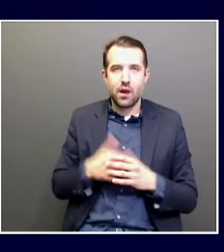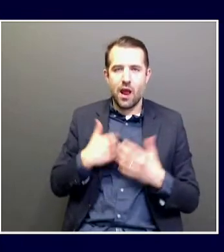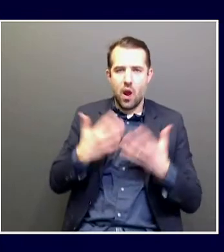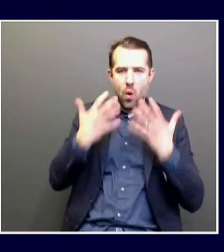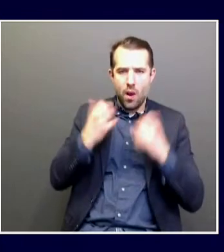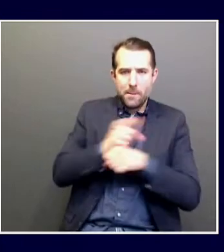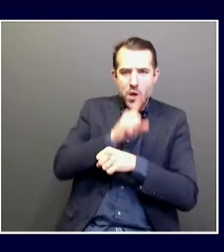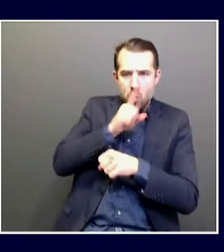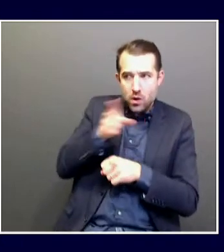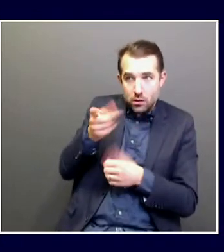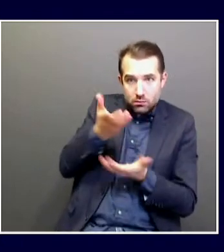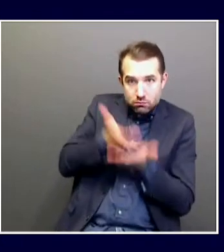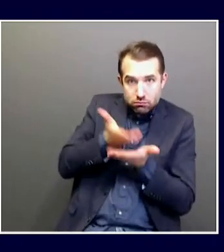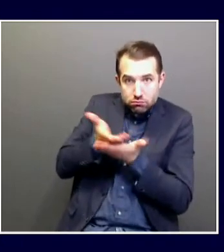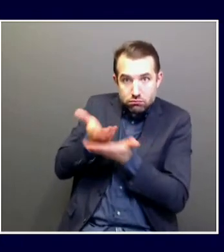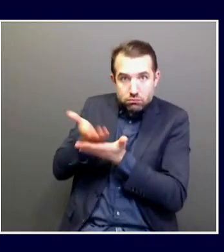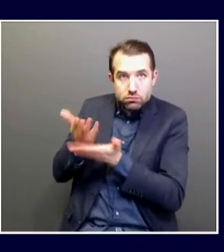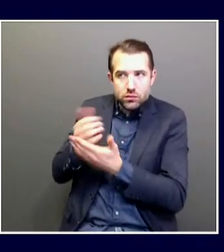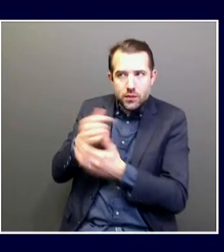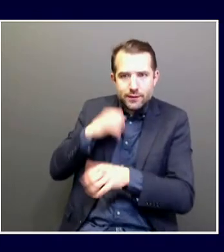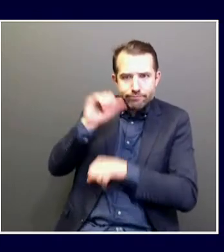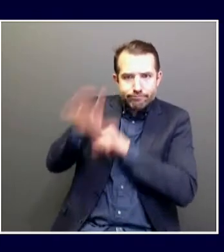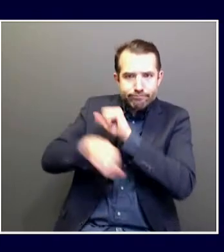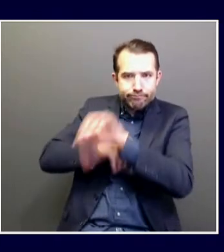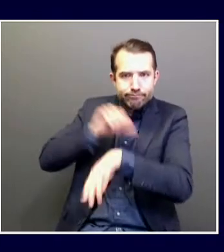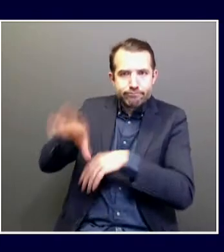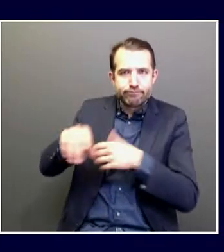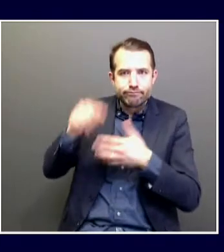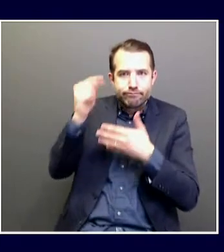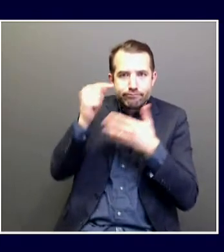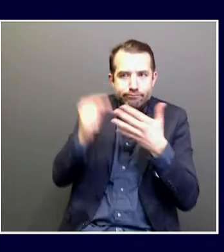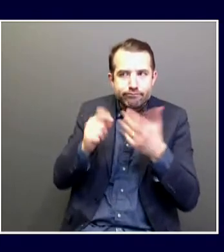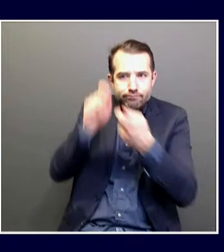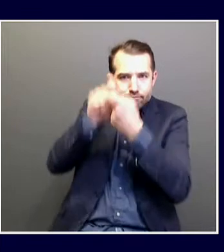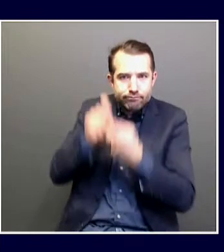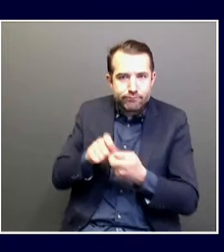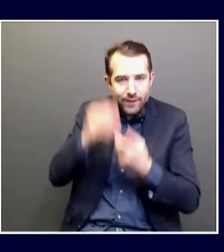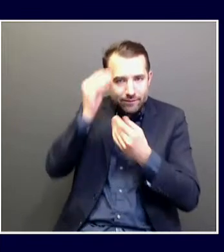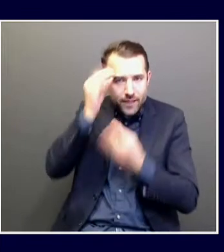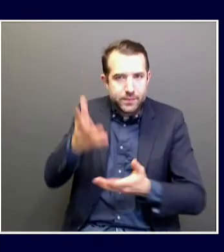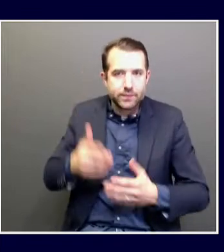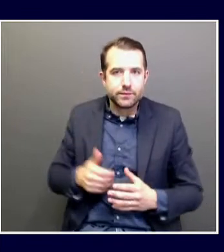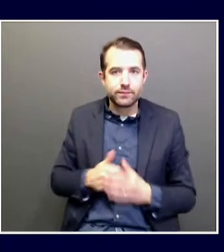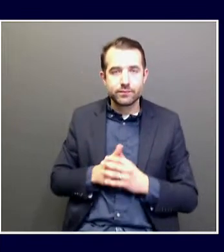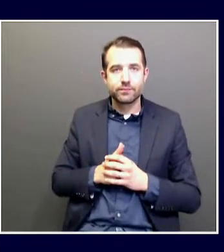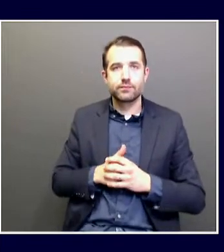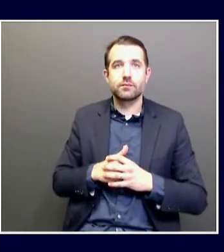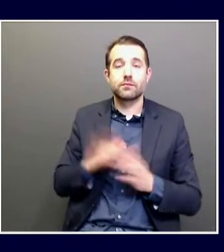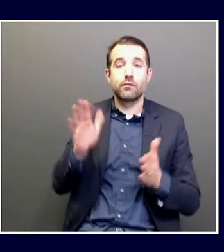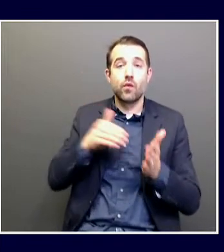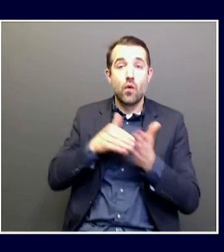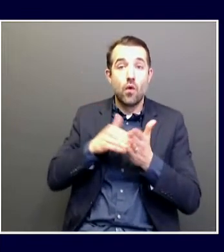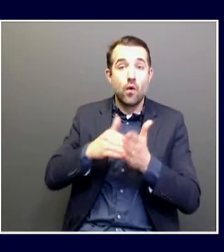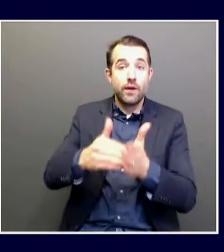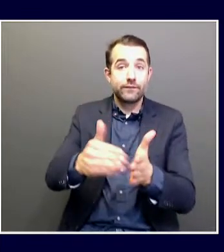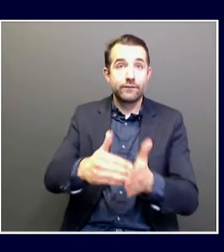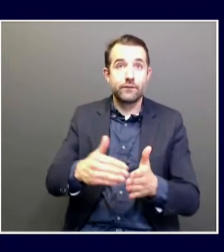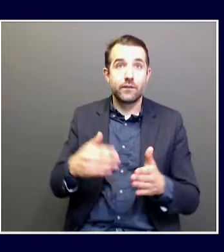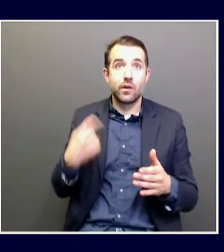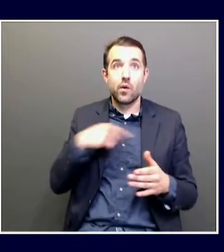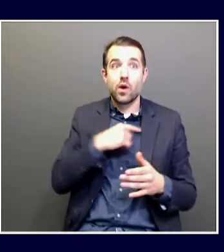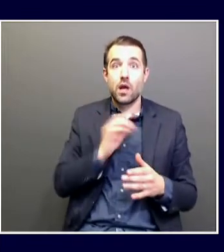that we sometimes presuppose that a lot of the reason for not being vaccinated